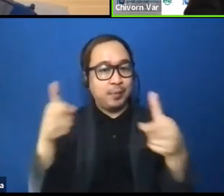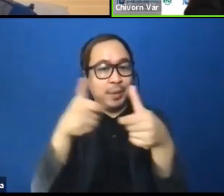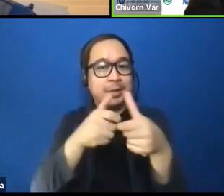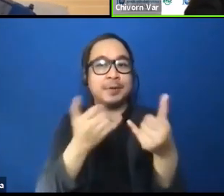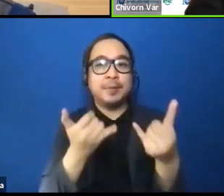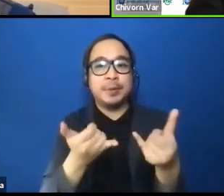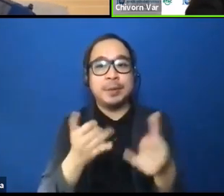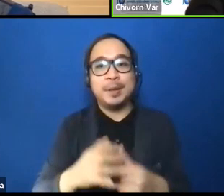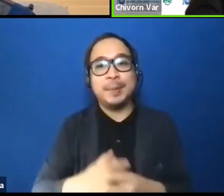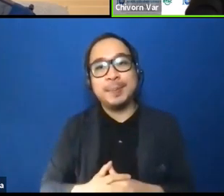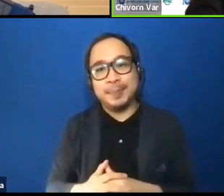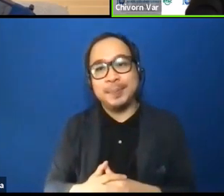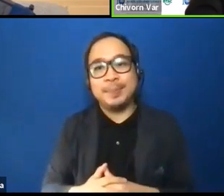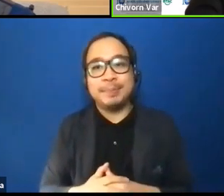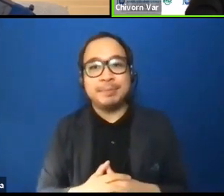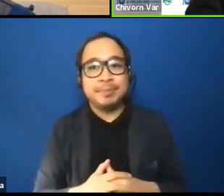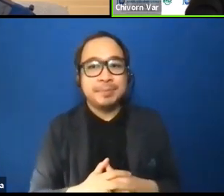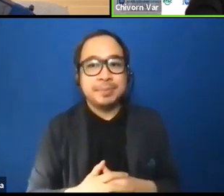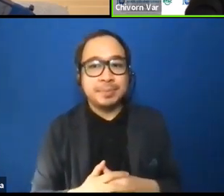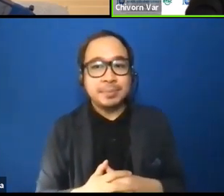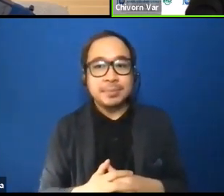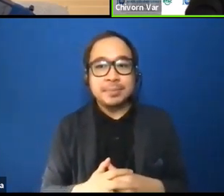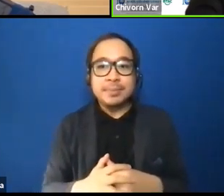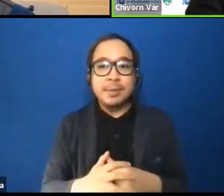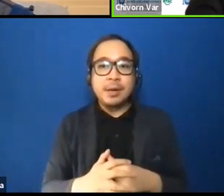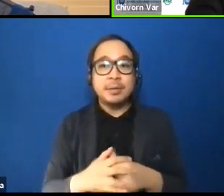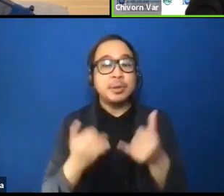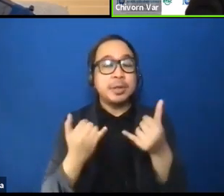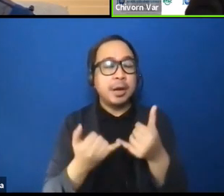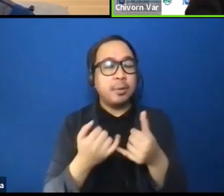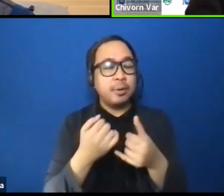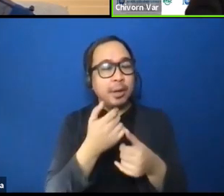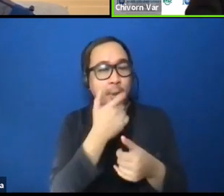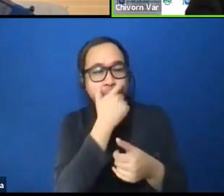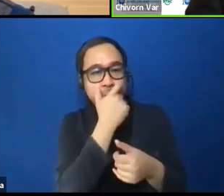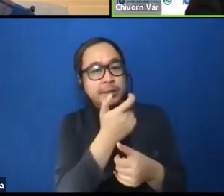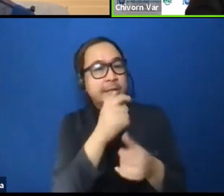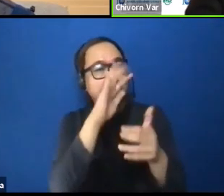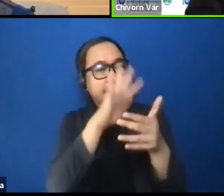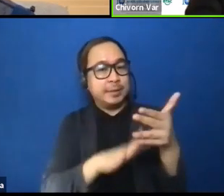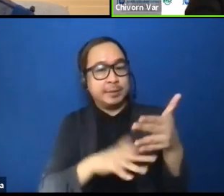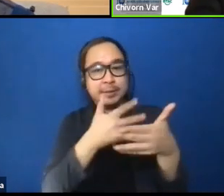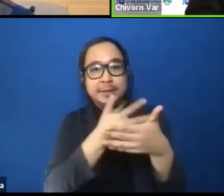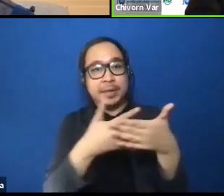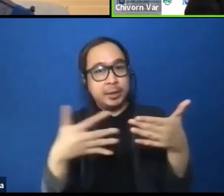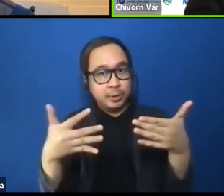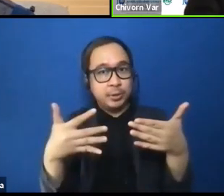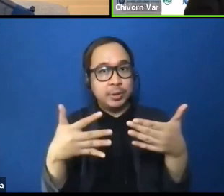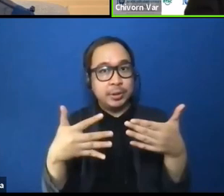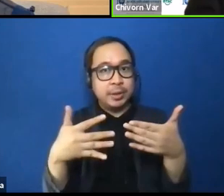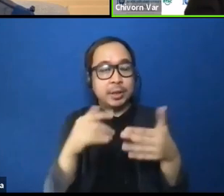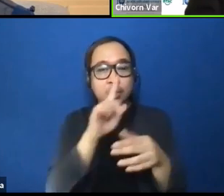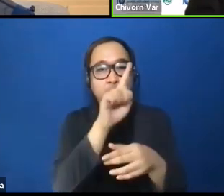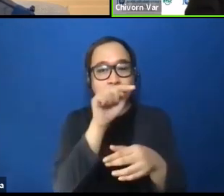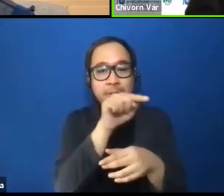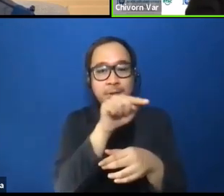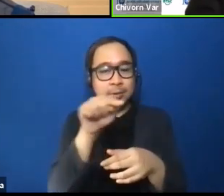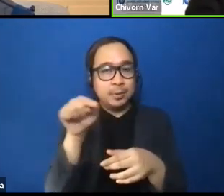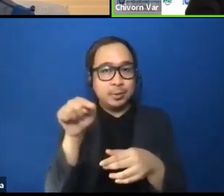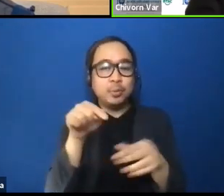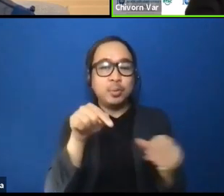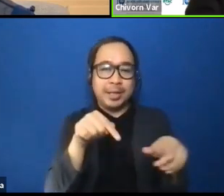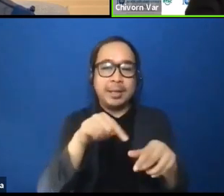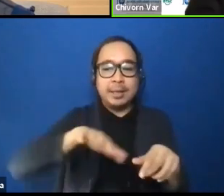So as we all see in the schedule, today's sessions run from 1 p.m. in Phnom Penh